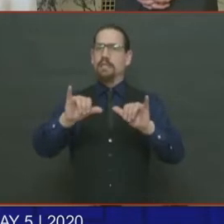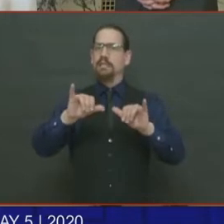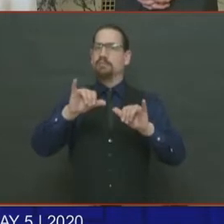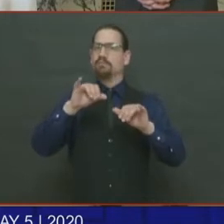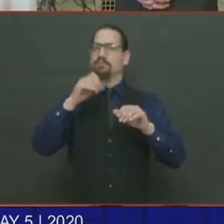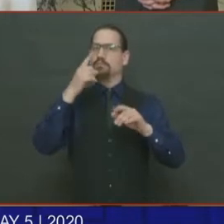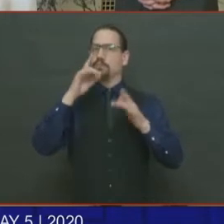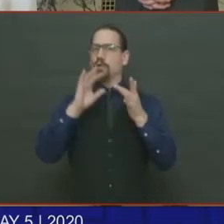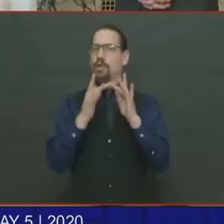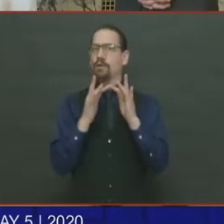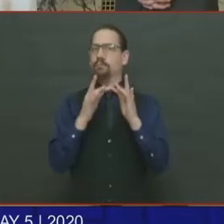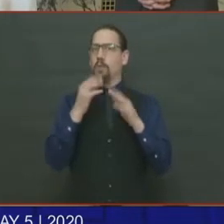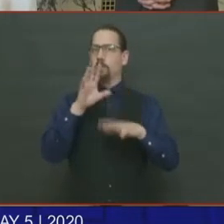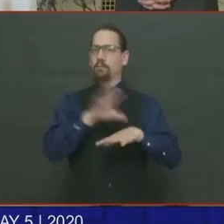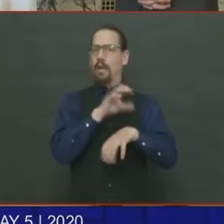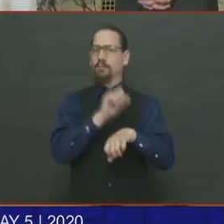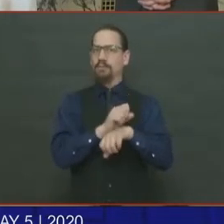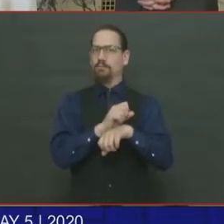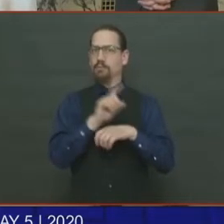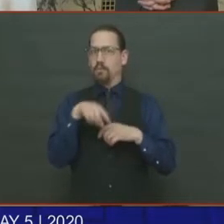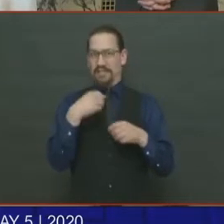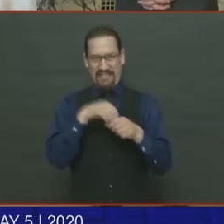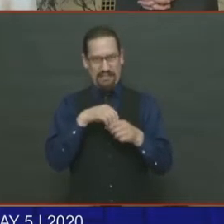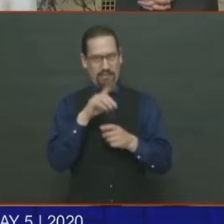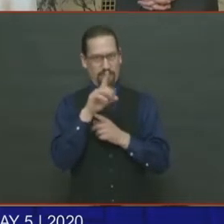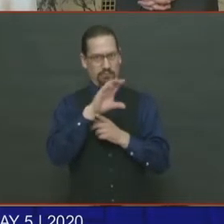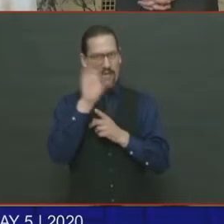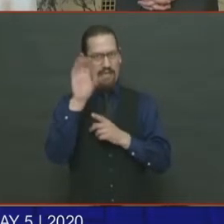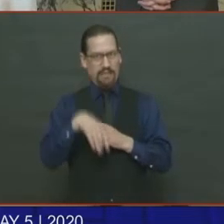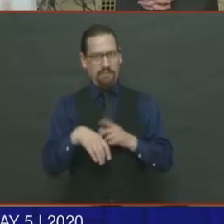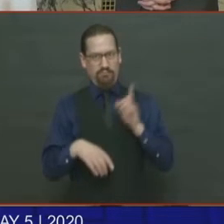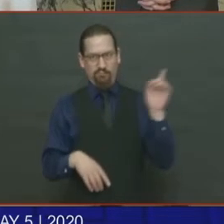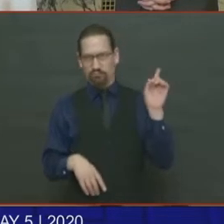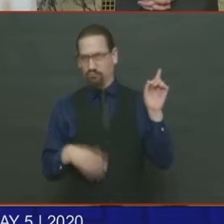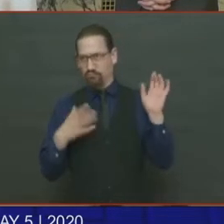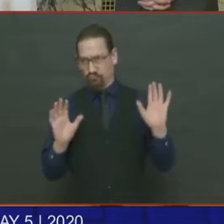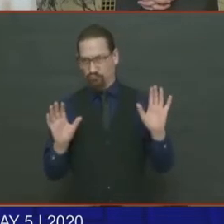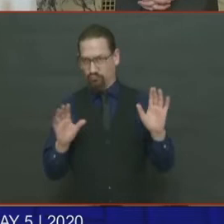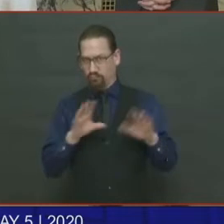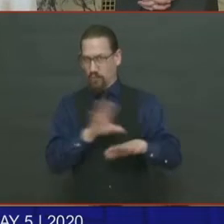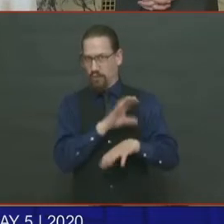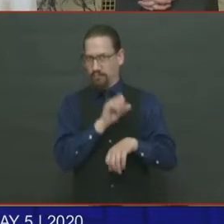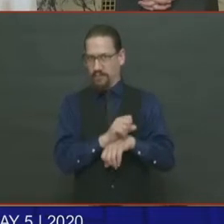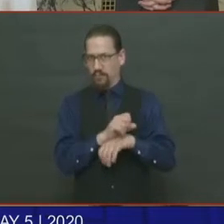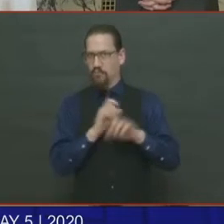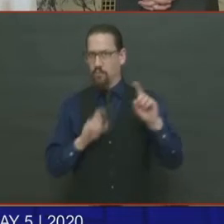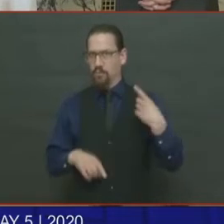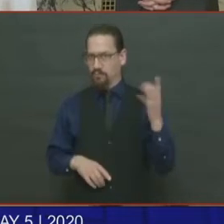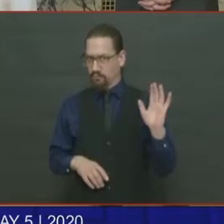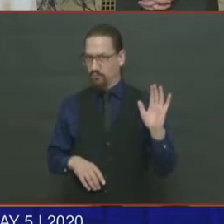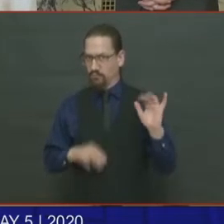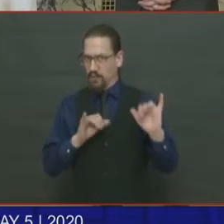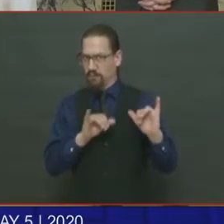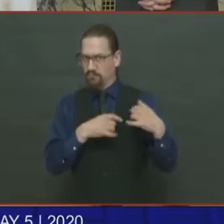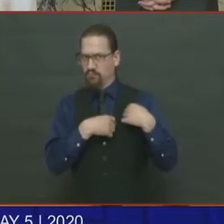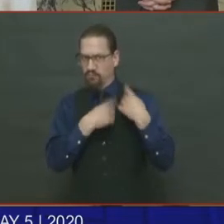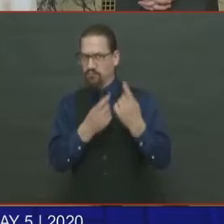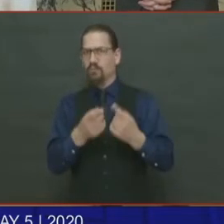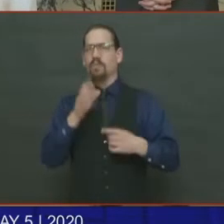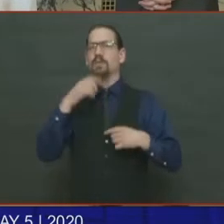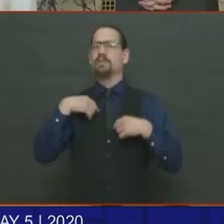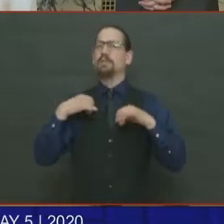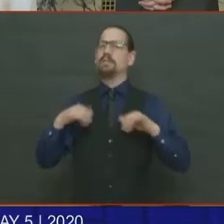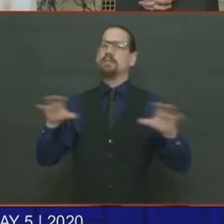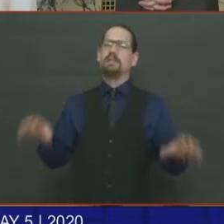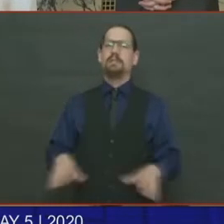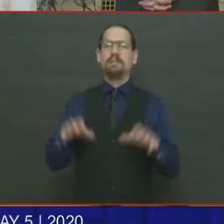by appointment only. And we've been hard at work putting in extra protection measures like plexiglass for customer